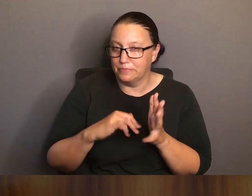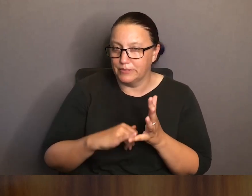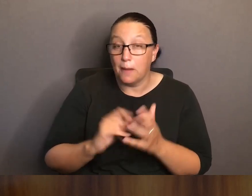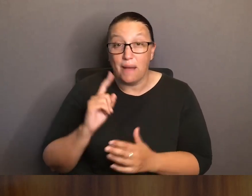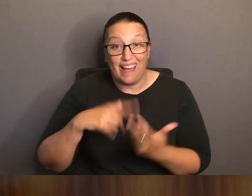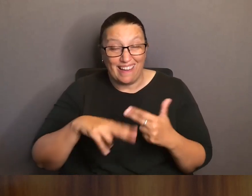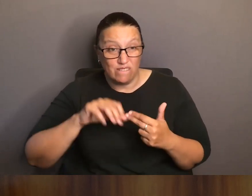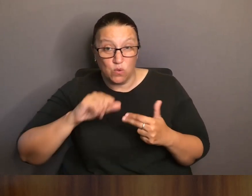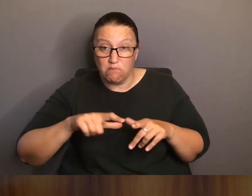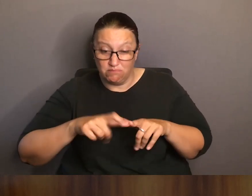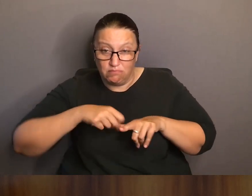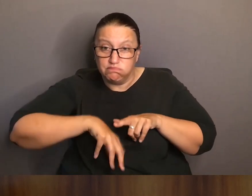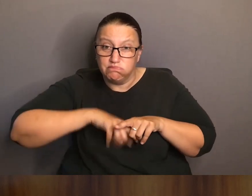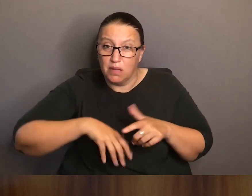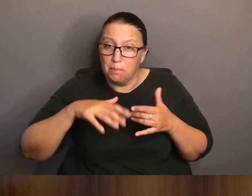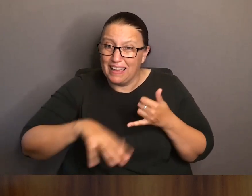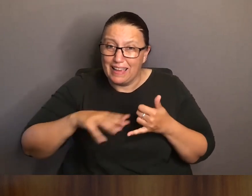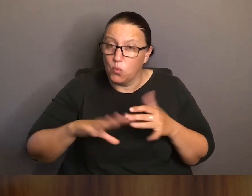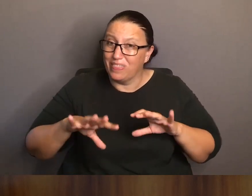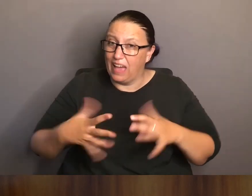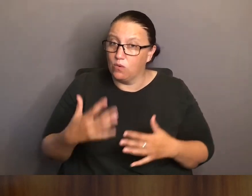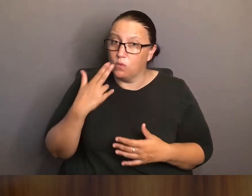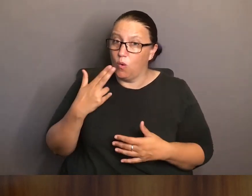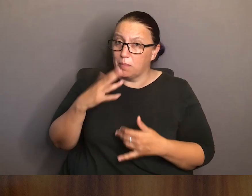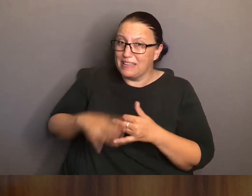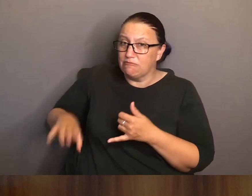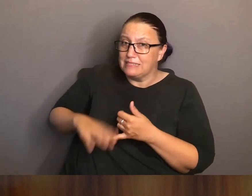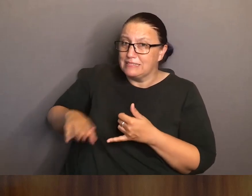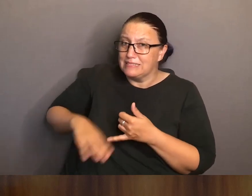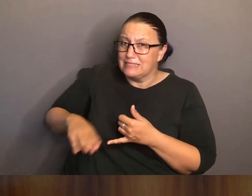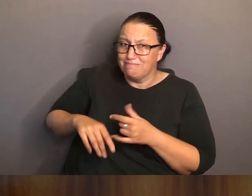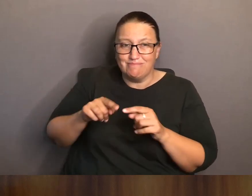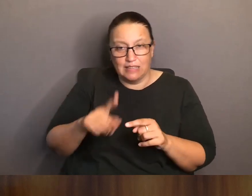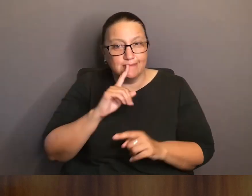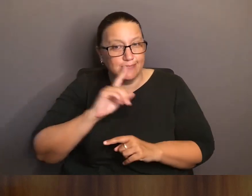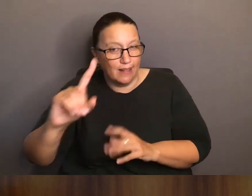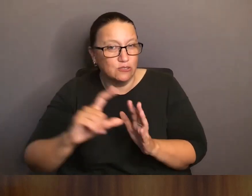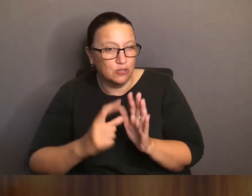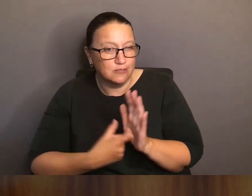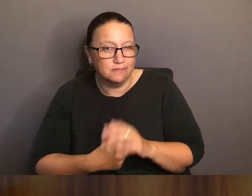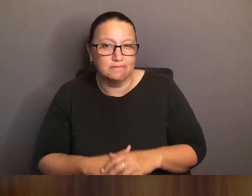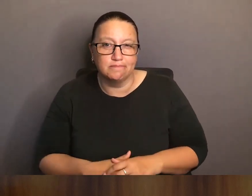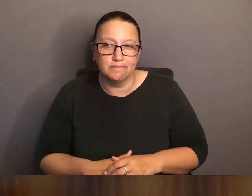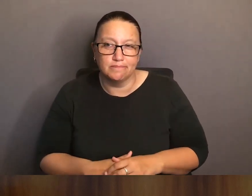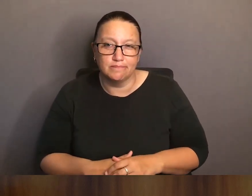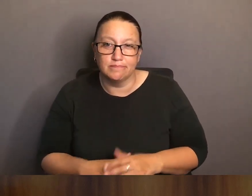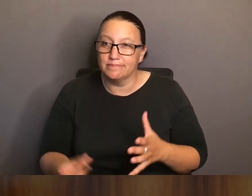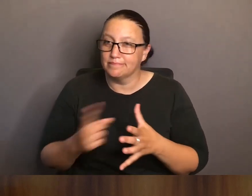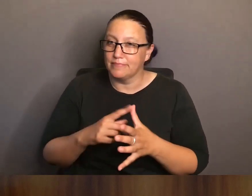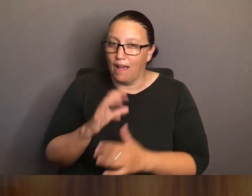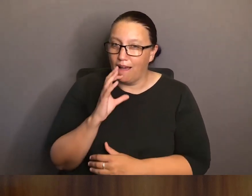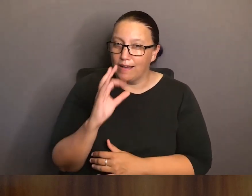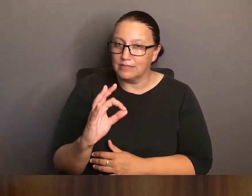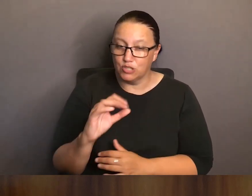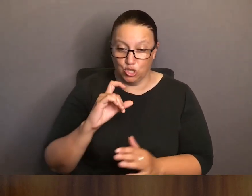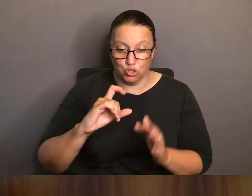away. And finally, are cervical screening tests done by a gynecologist? Yes, but